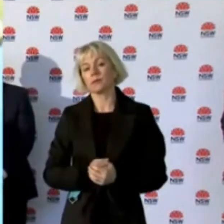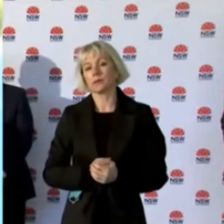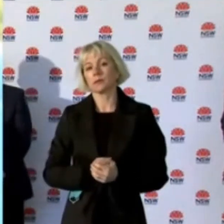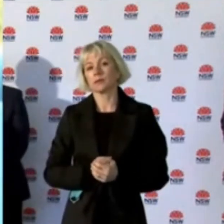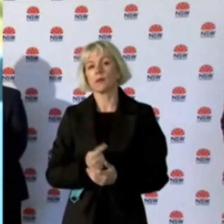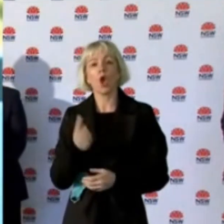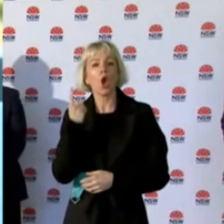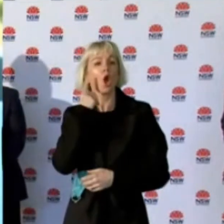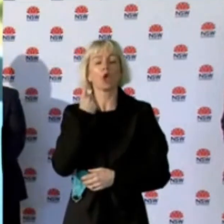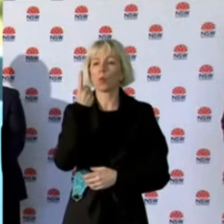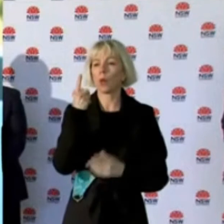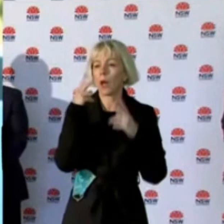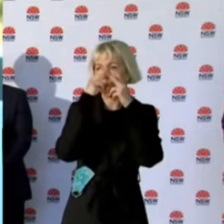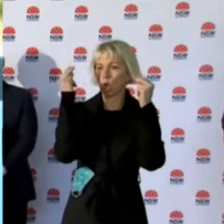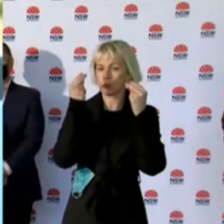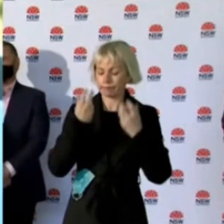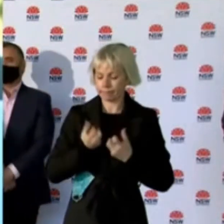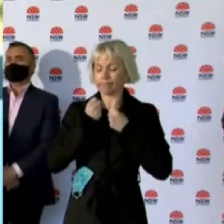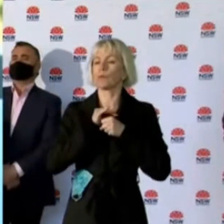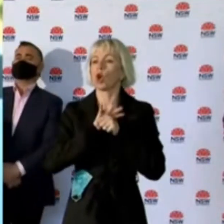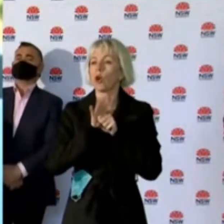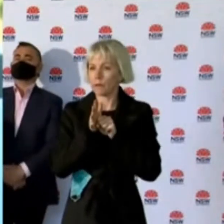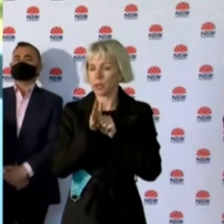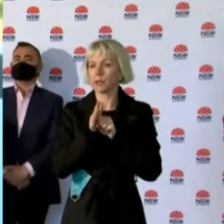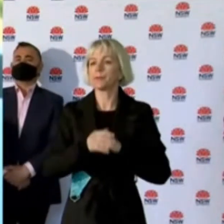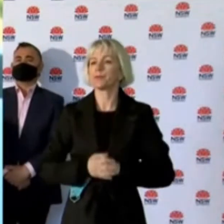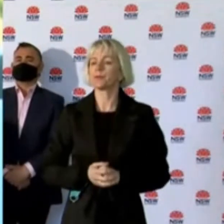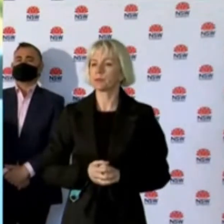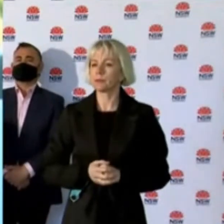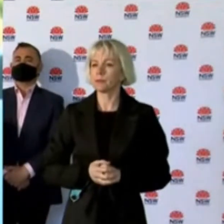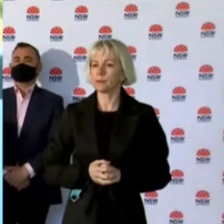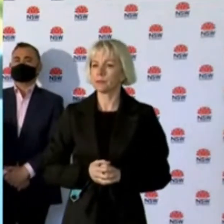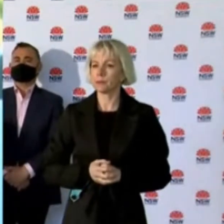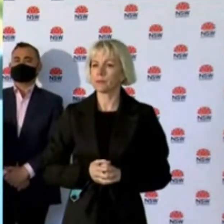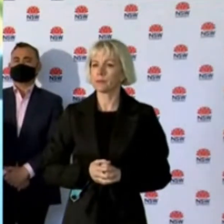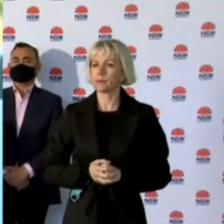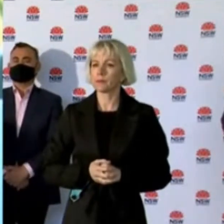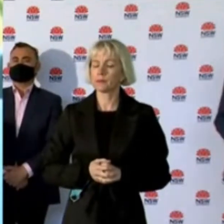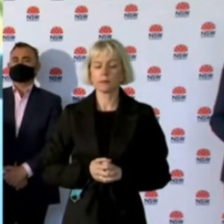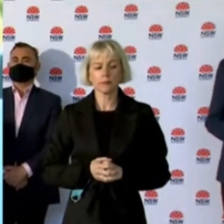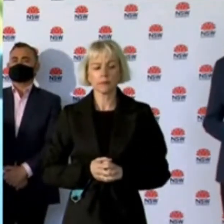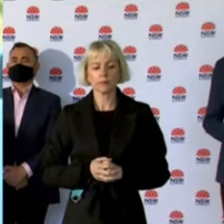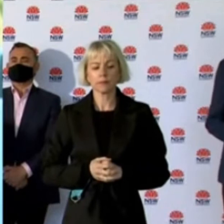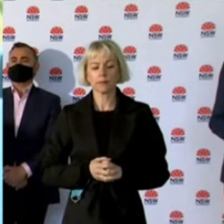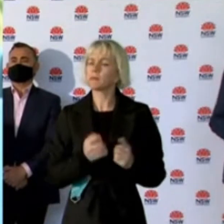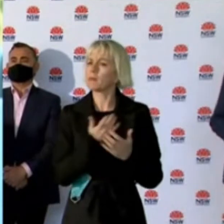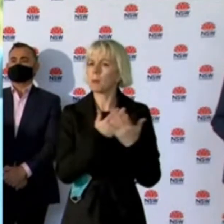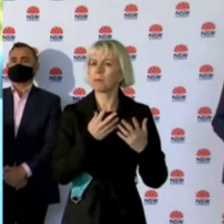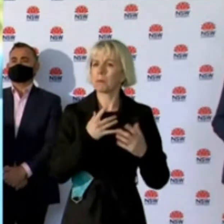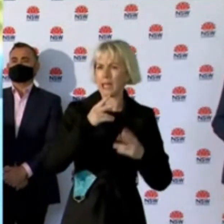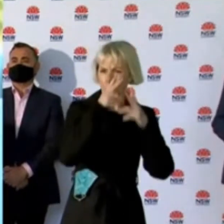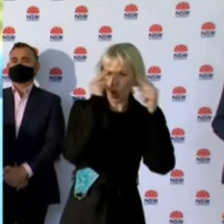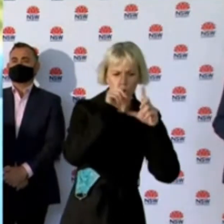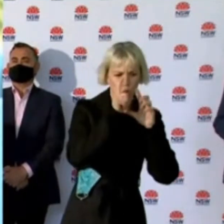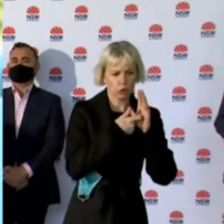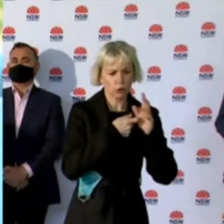Positive there. This is one of the replacement staff that were brought in to cover the staff in isolation. Firstly, is there any indication where